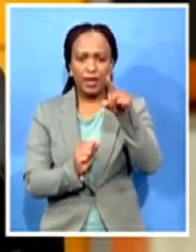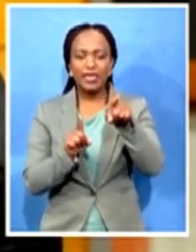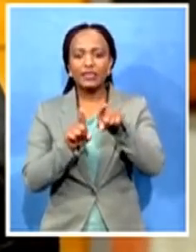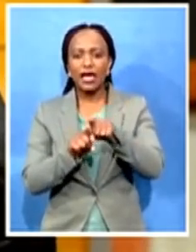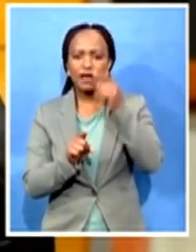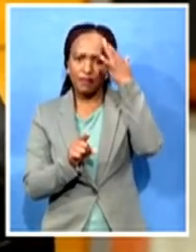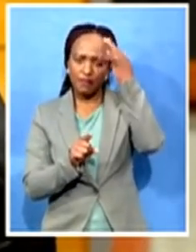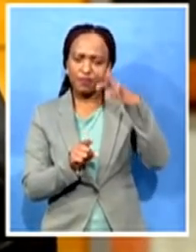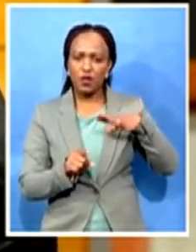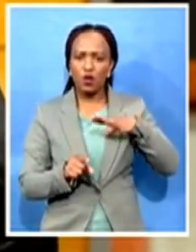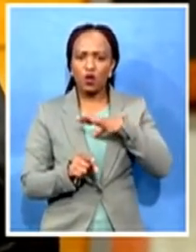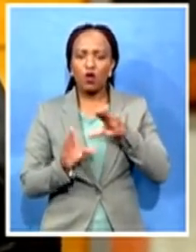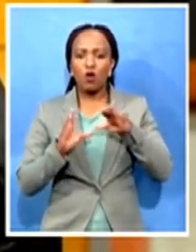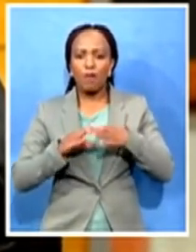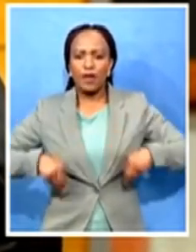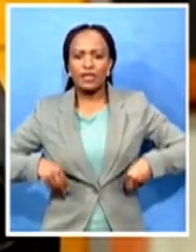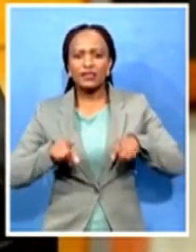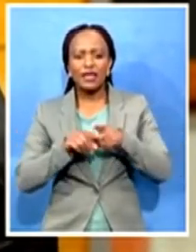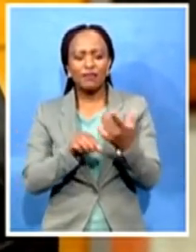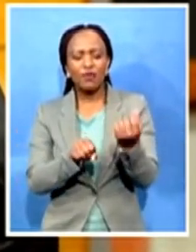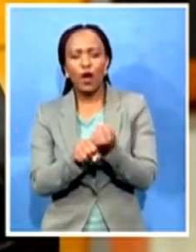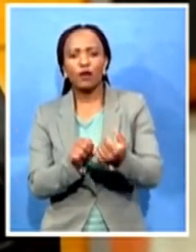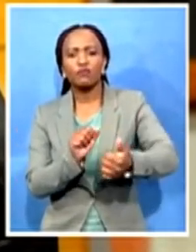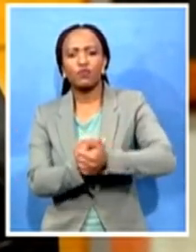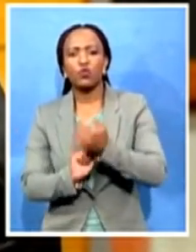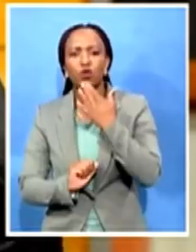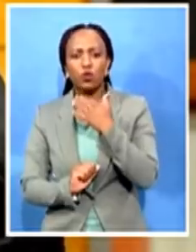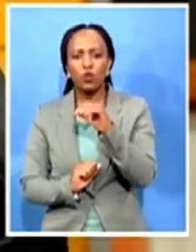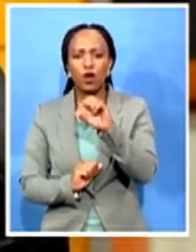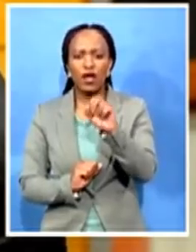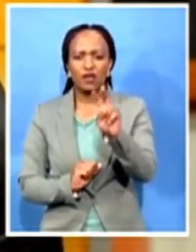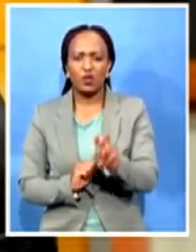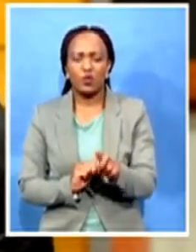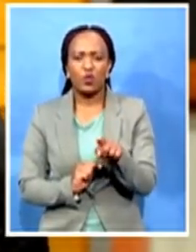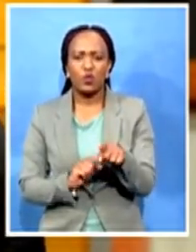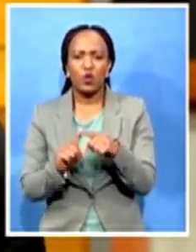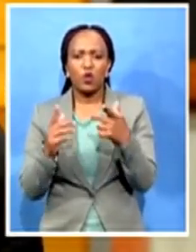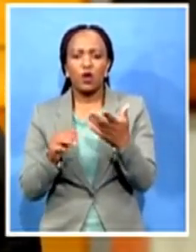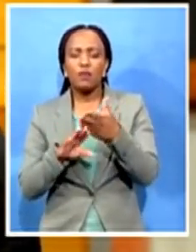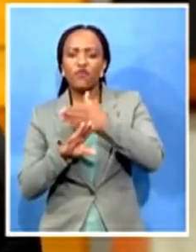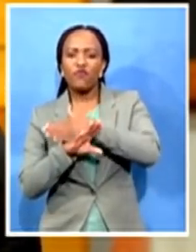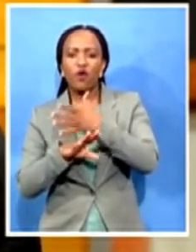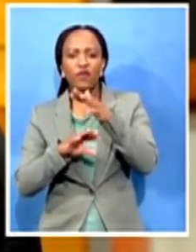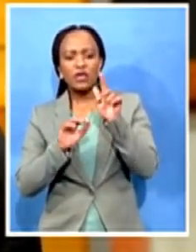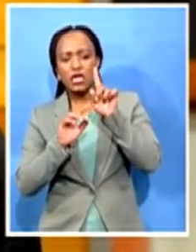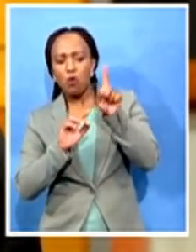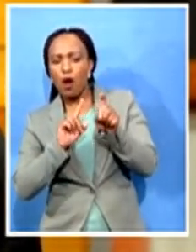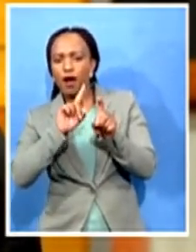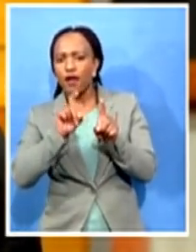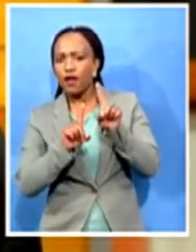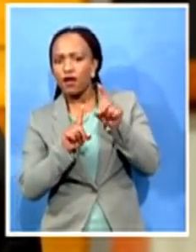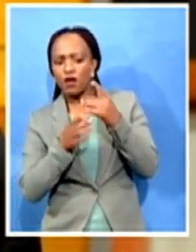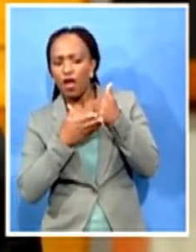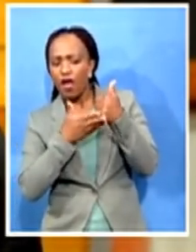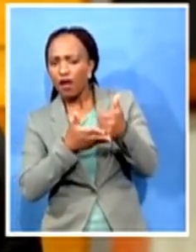Unit and the South African Revenue Services, where he's attended inquiries and assisted them, there's never been any suggestion at all